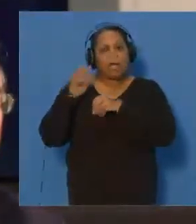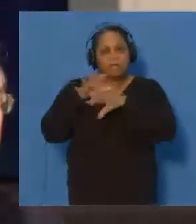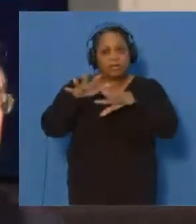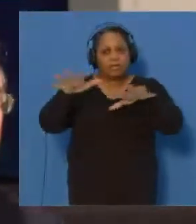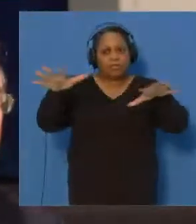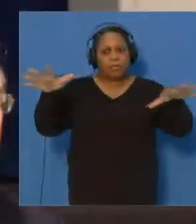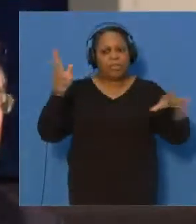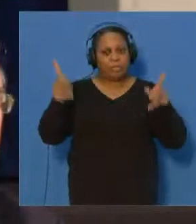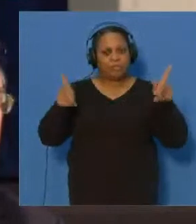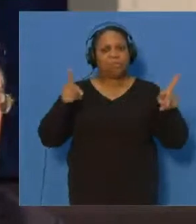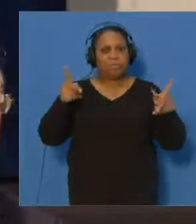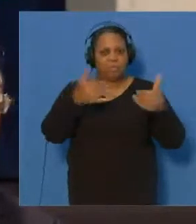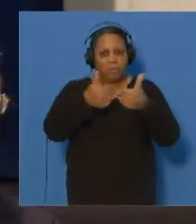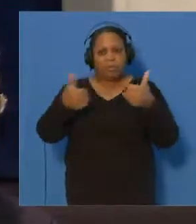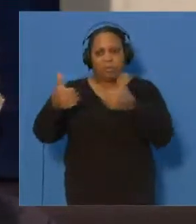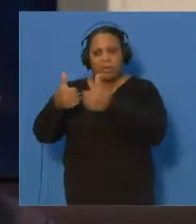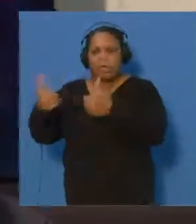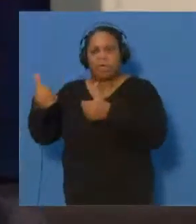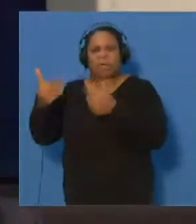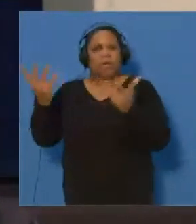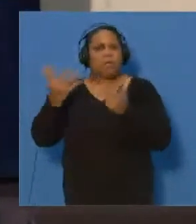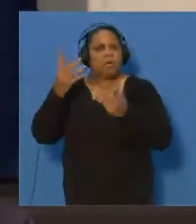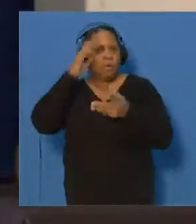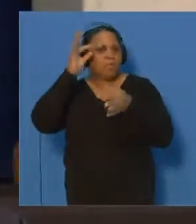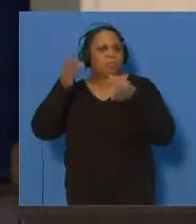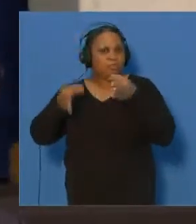out? And what other jurisdictions?